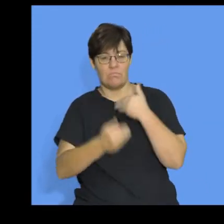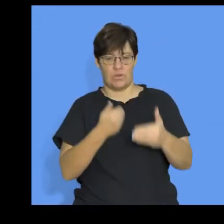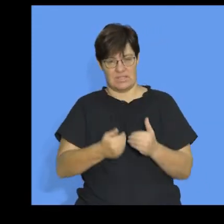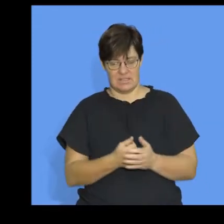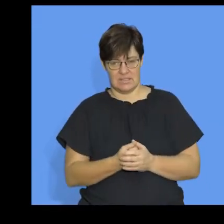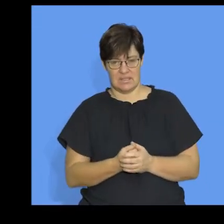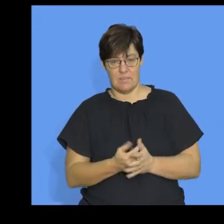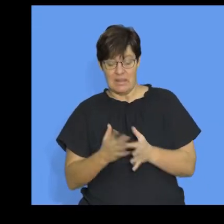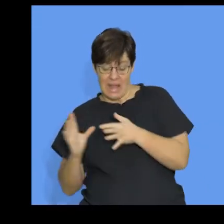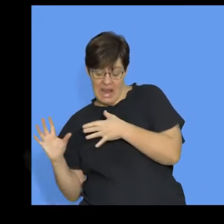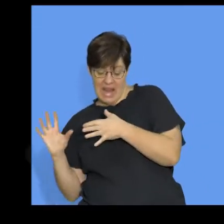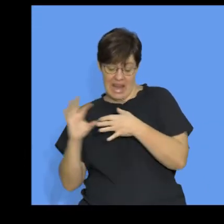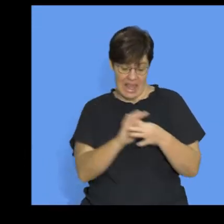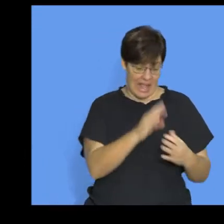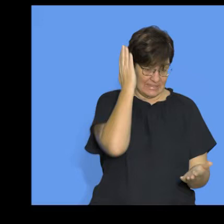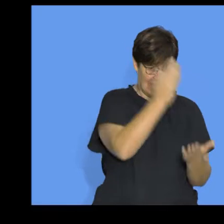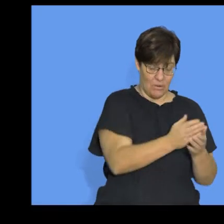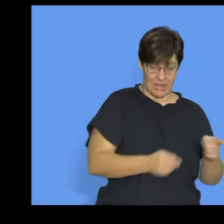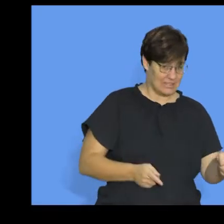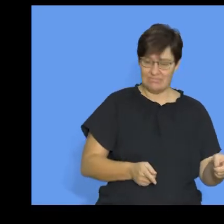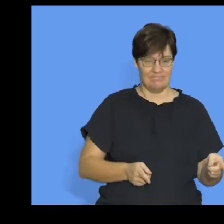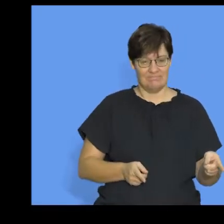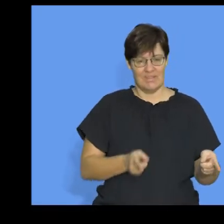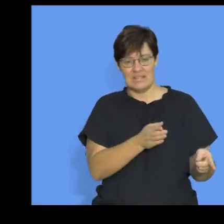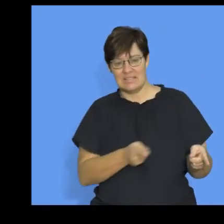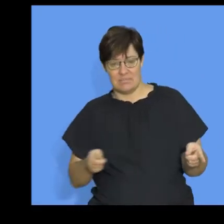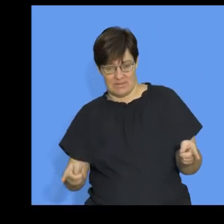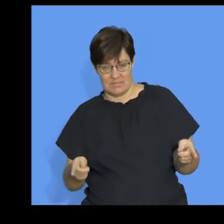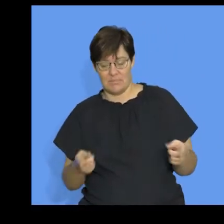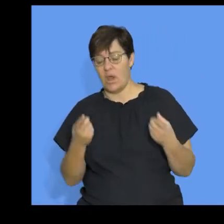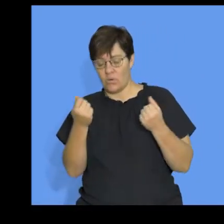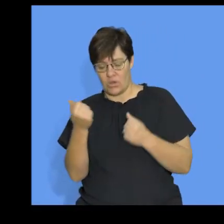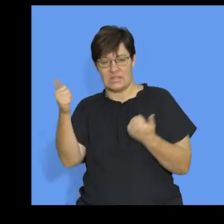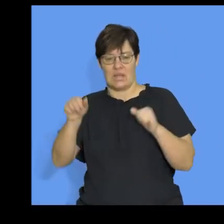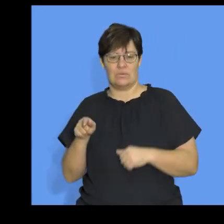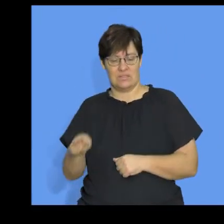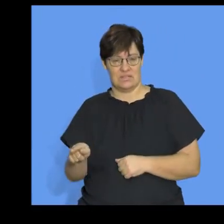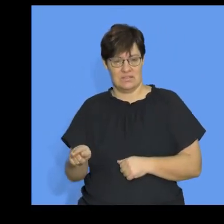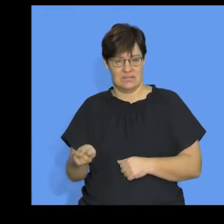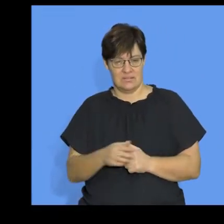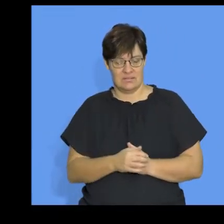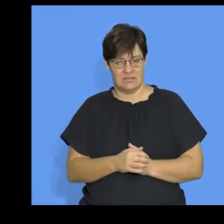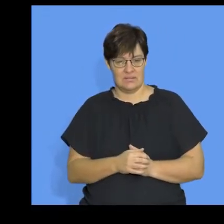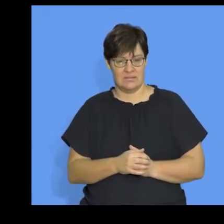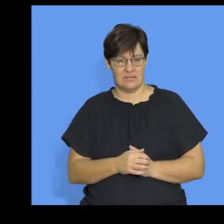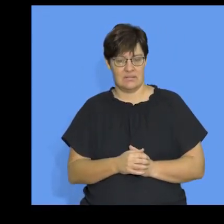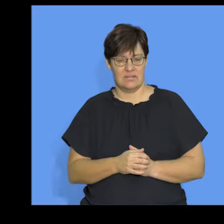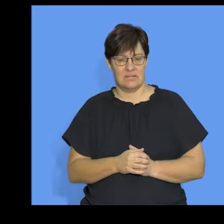directly identified, this is a cost account. Okay? So in other